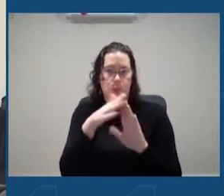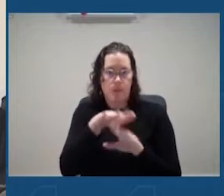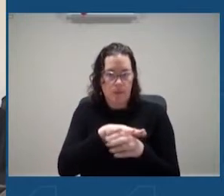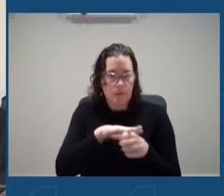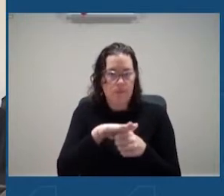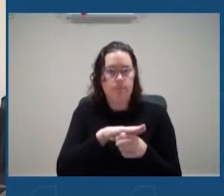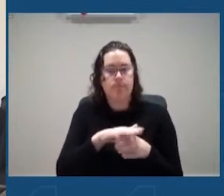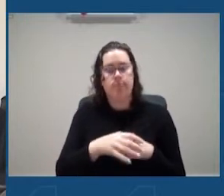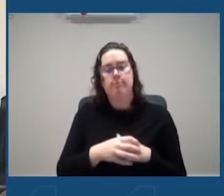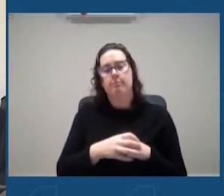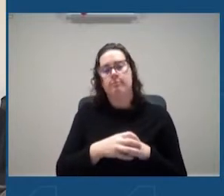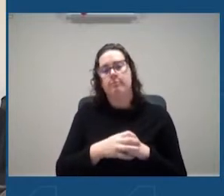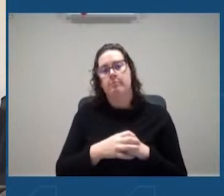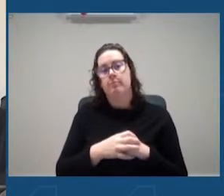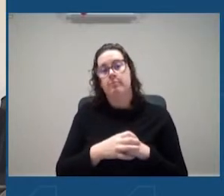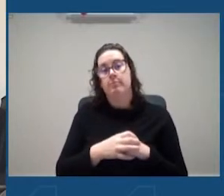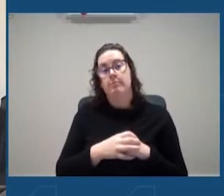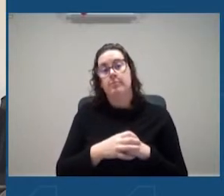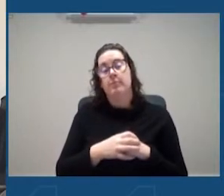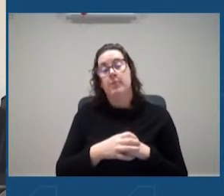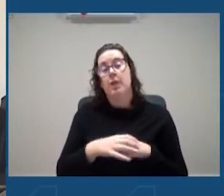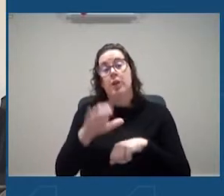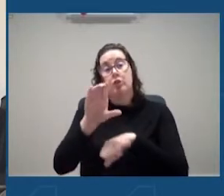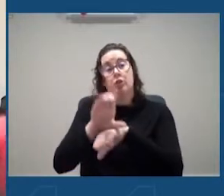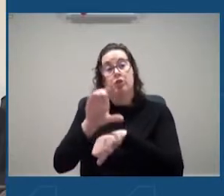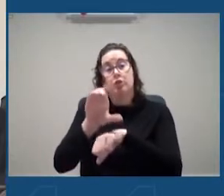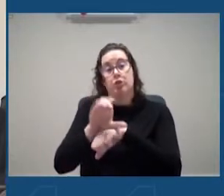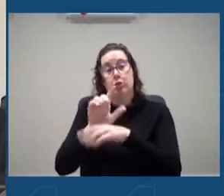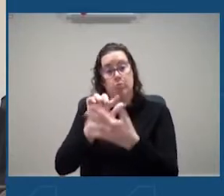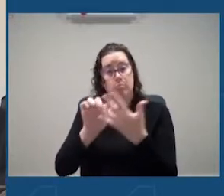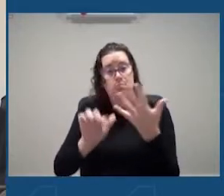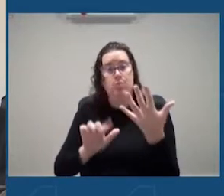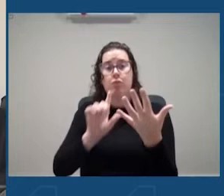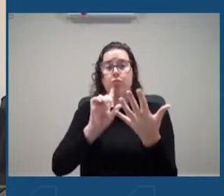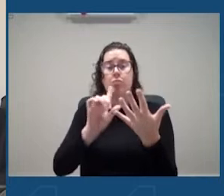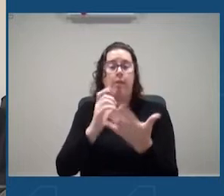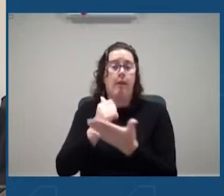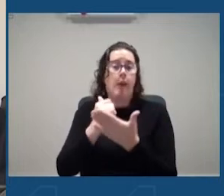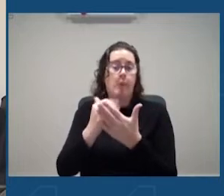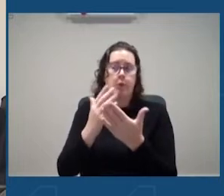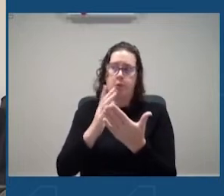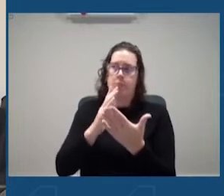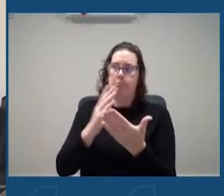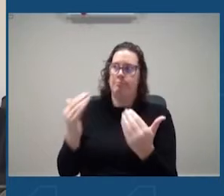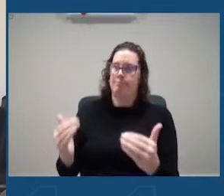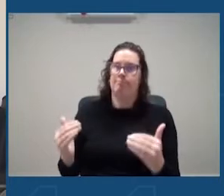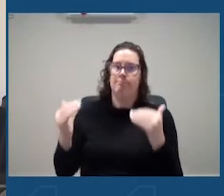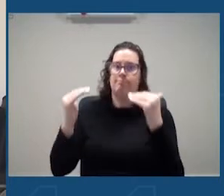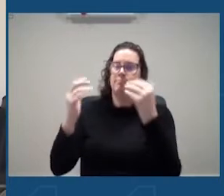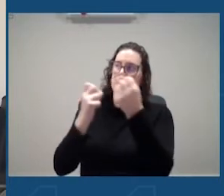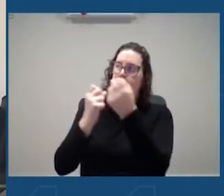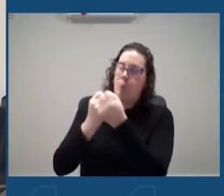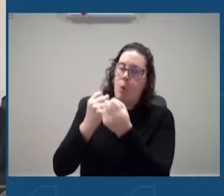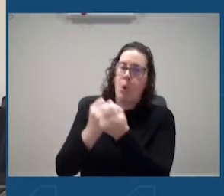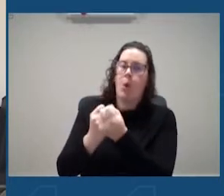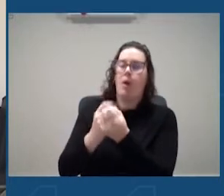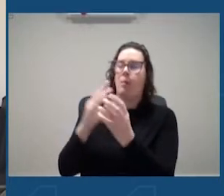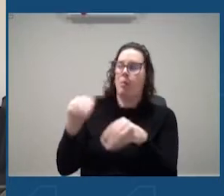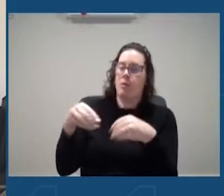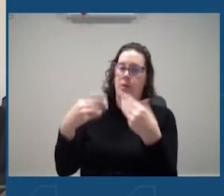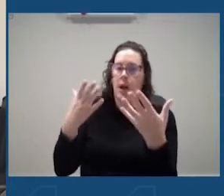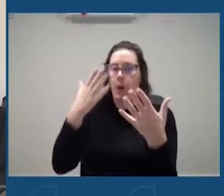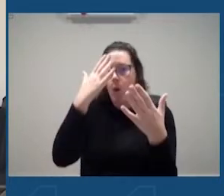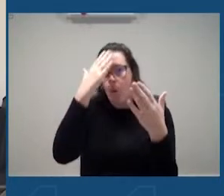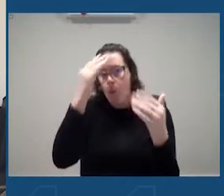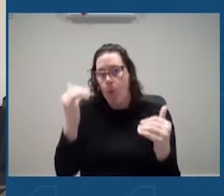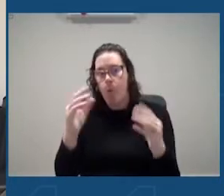community. The clergy has helped to lift up the community and provide hope and healing.